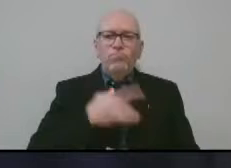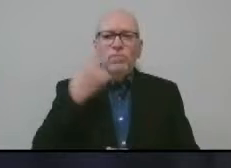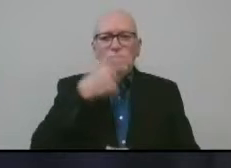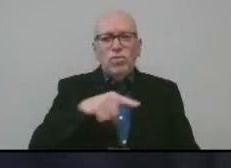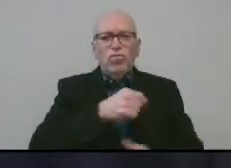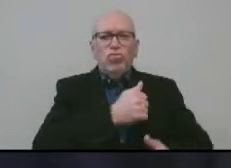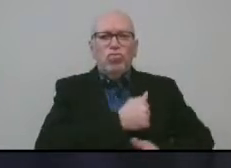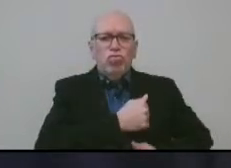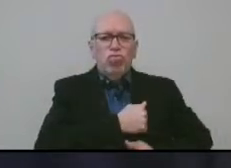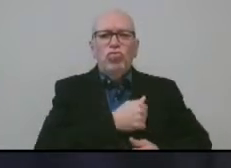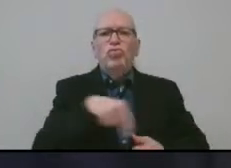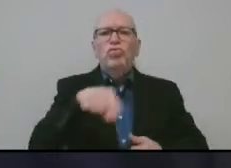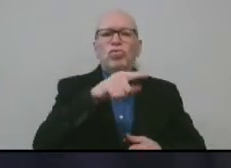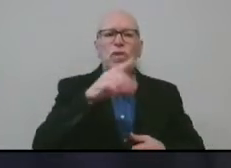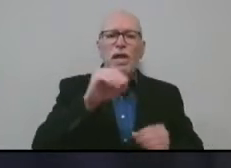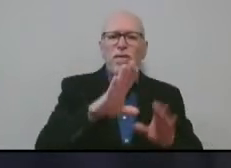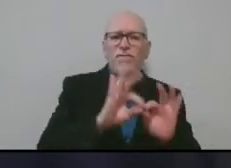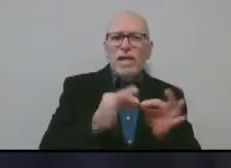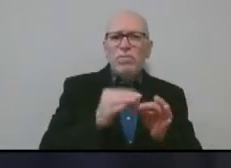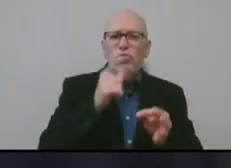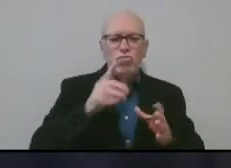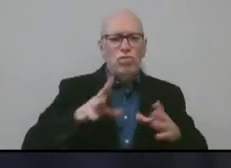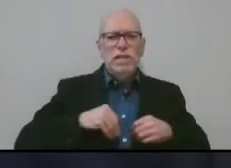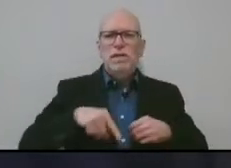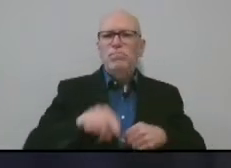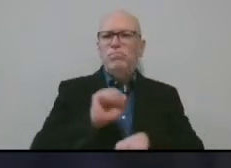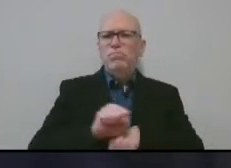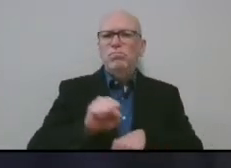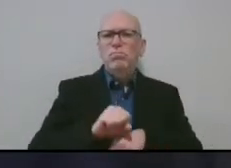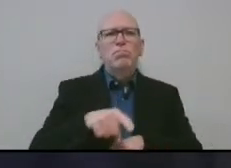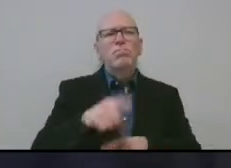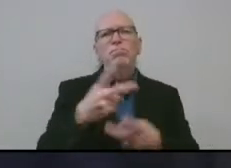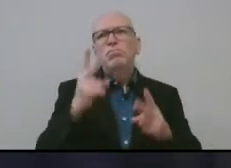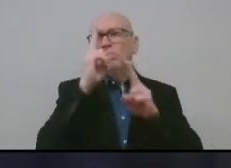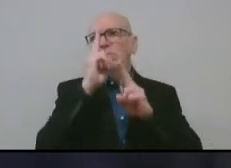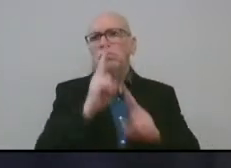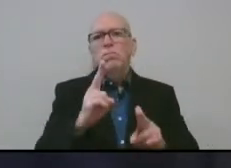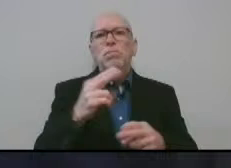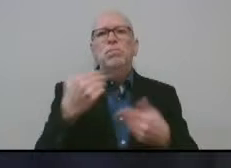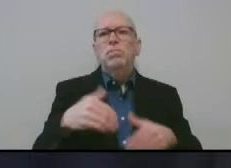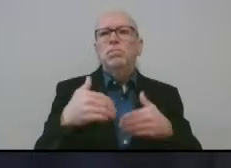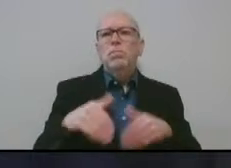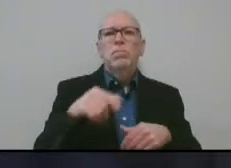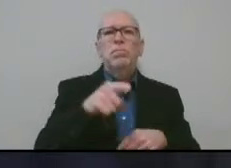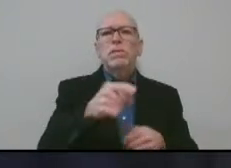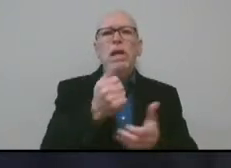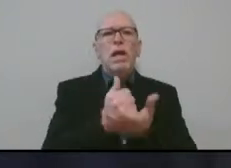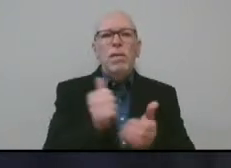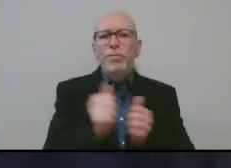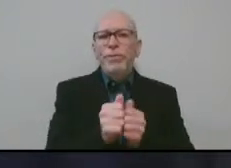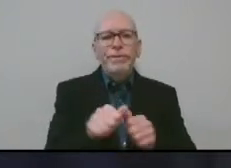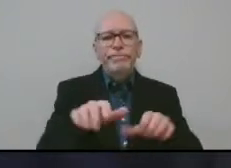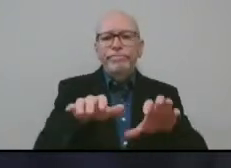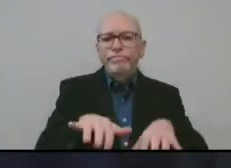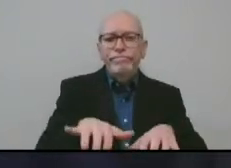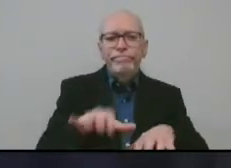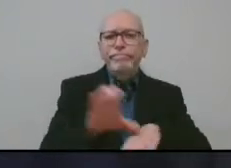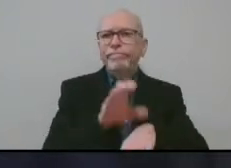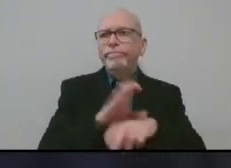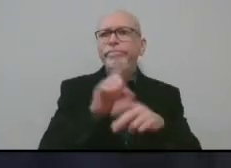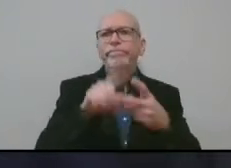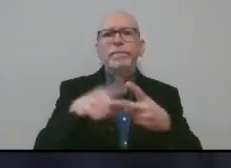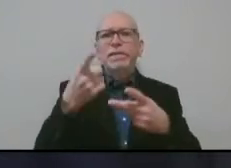this mission. They accepted the call and with honor have served by helping with data entry, by screening staff and visitors